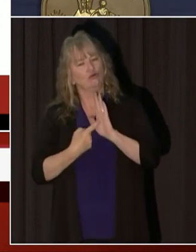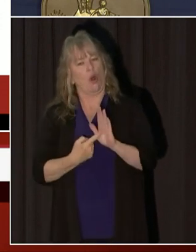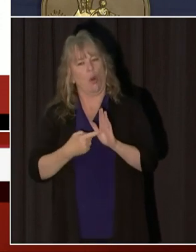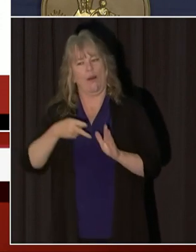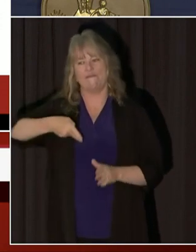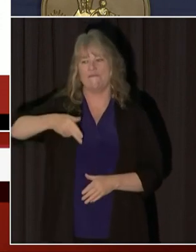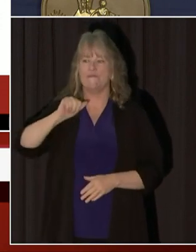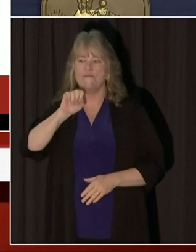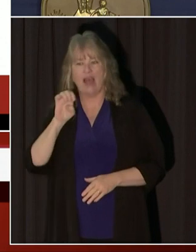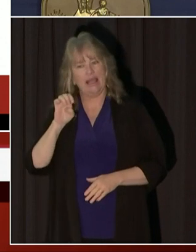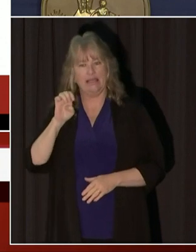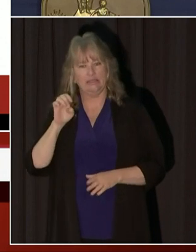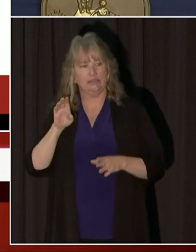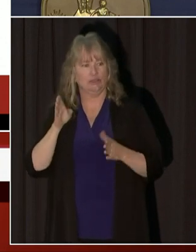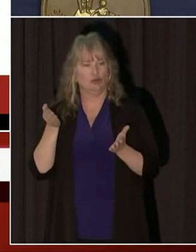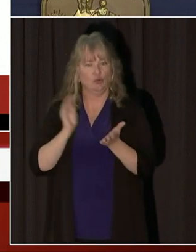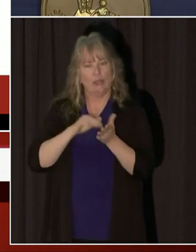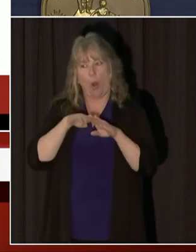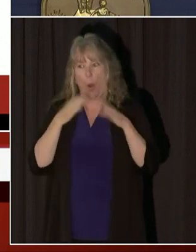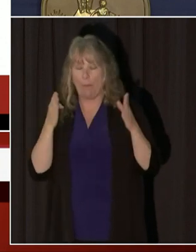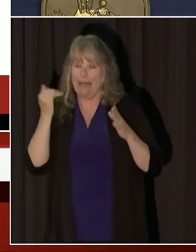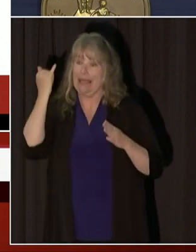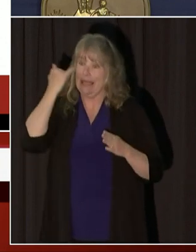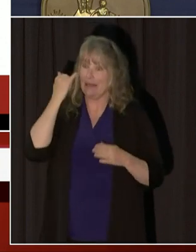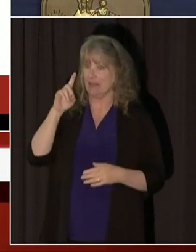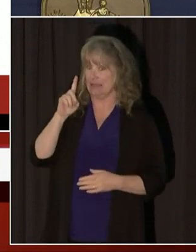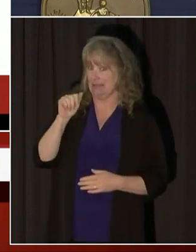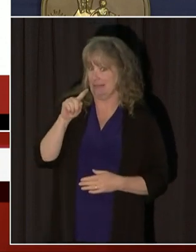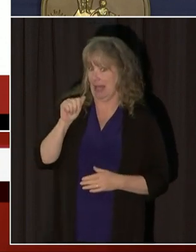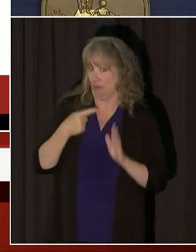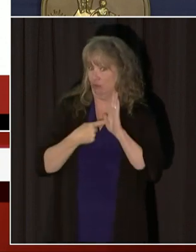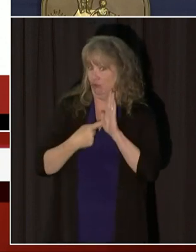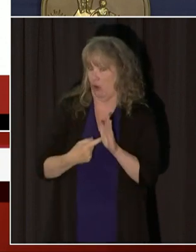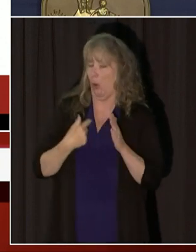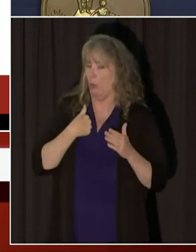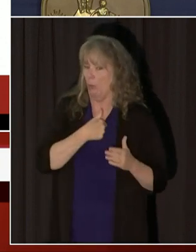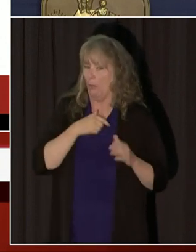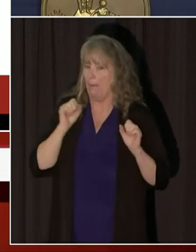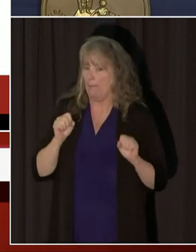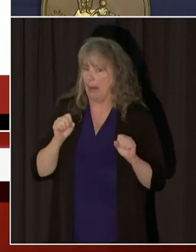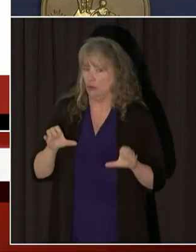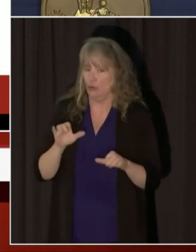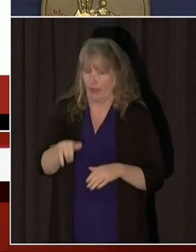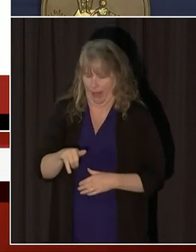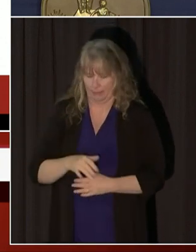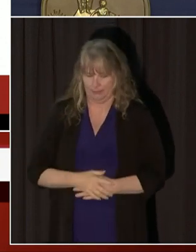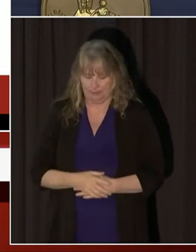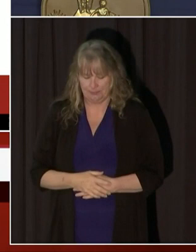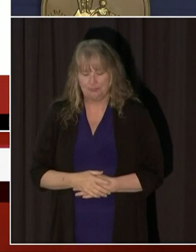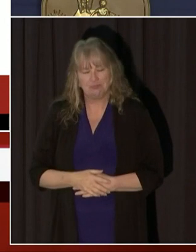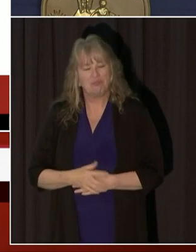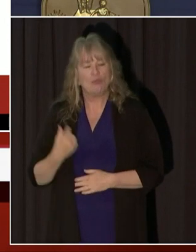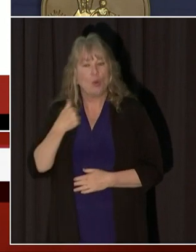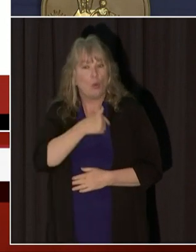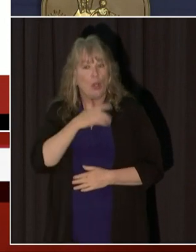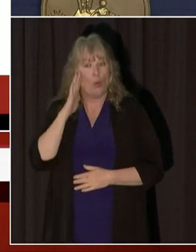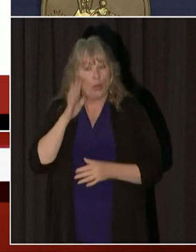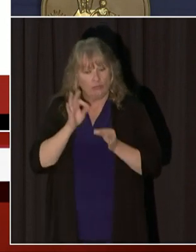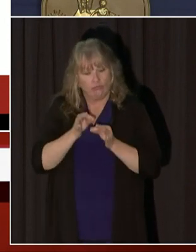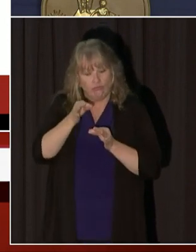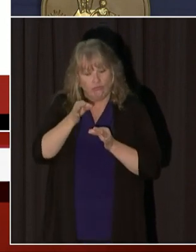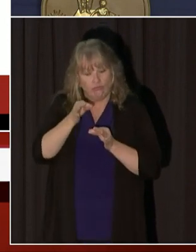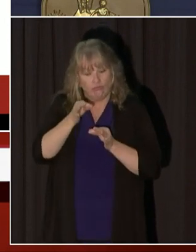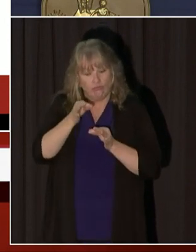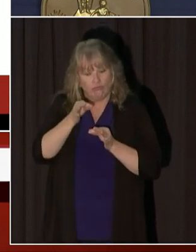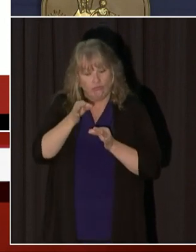reopening if the data suggests that we can do that. So we will extend from May